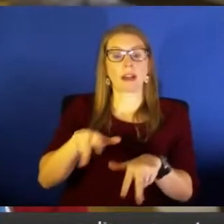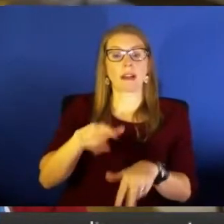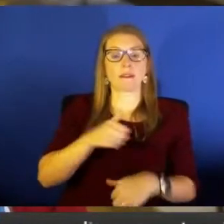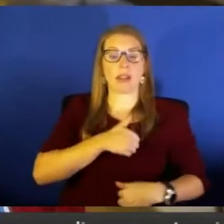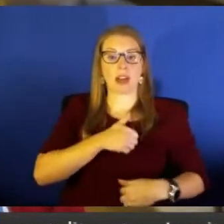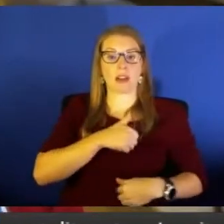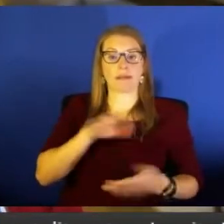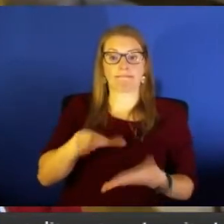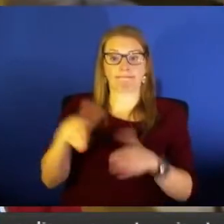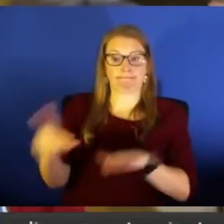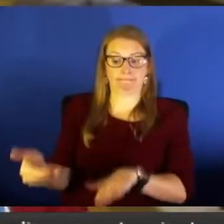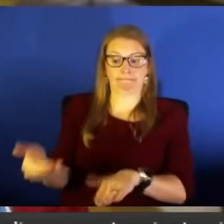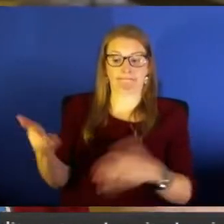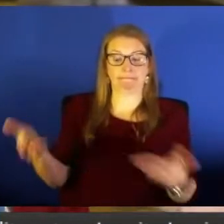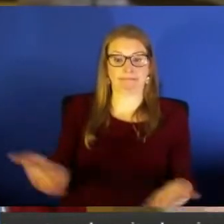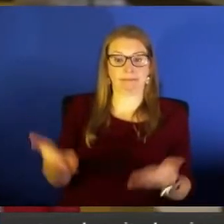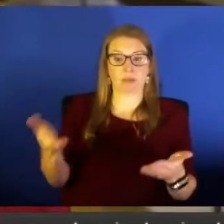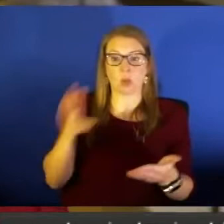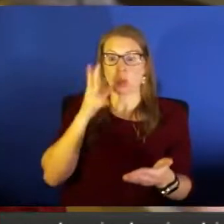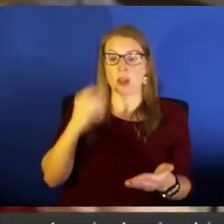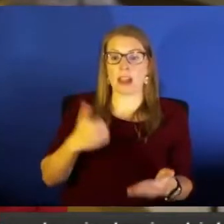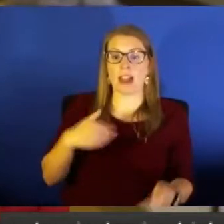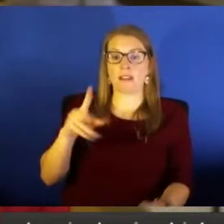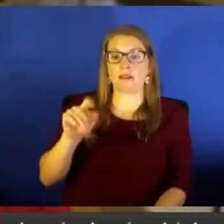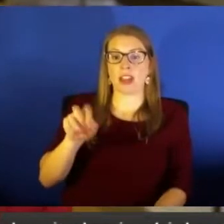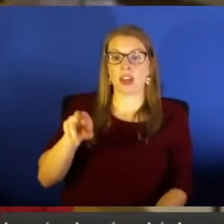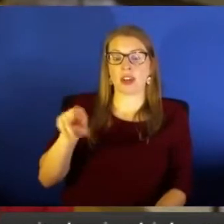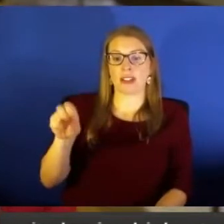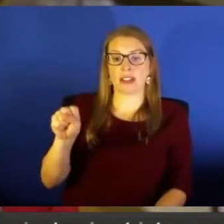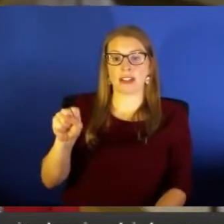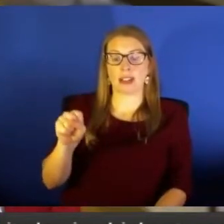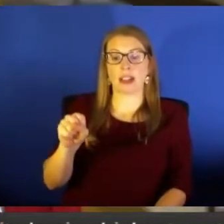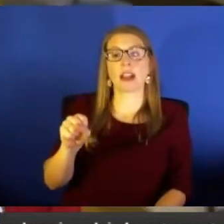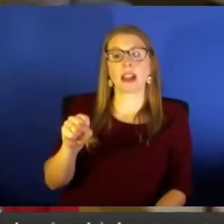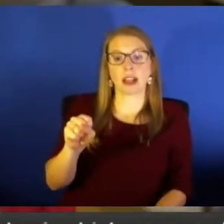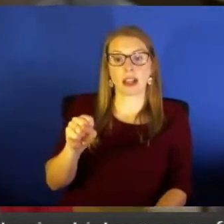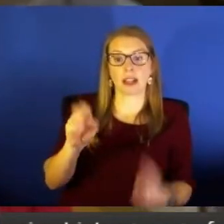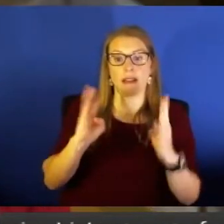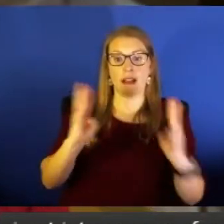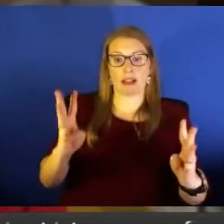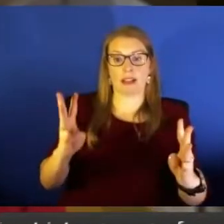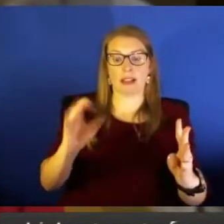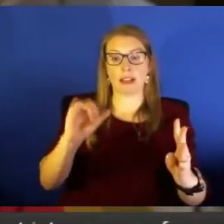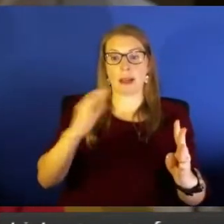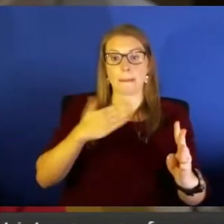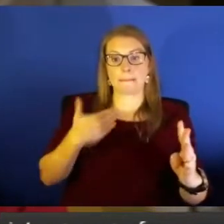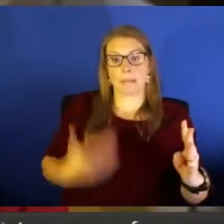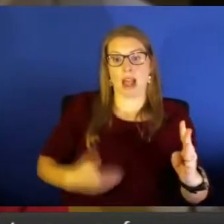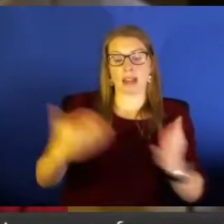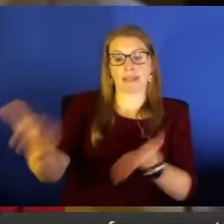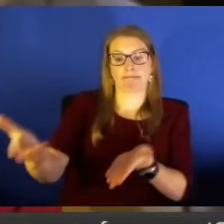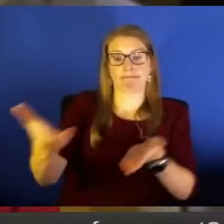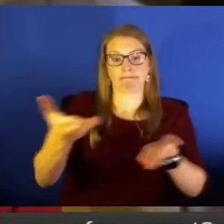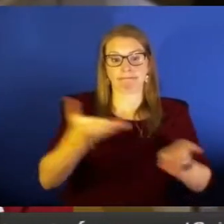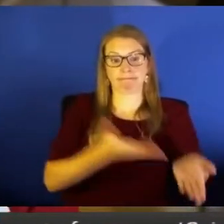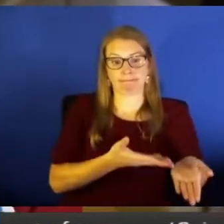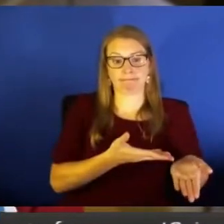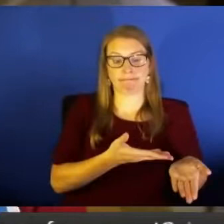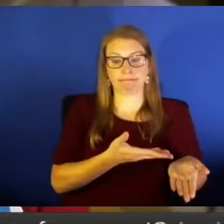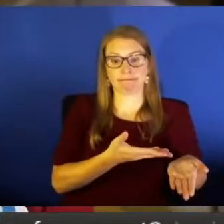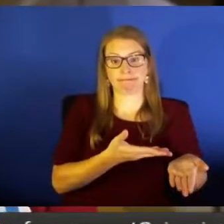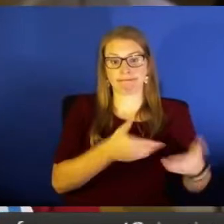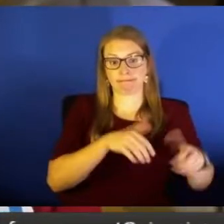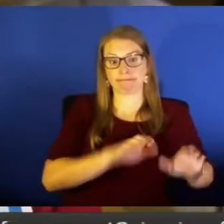place, we will have veterans and others come line the hallway as that individual's body is taken on to funeral home